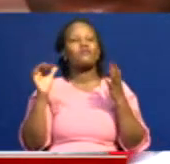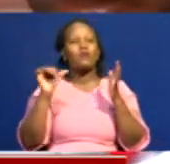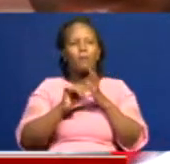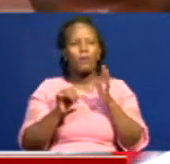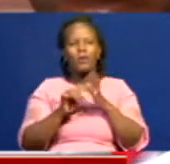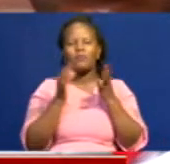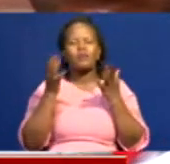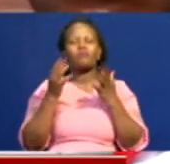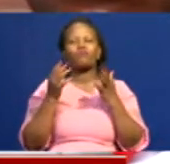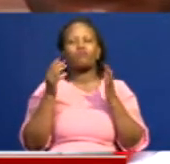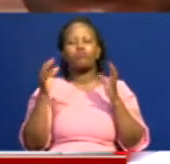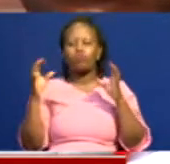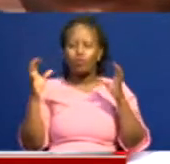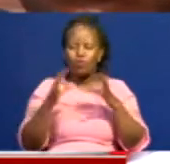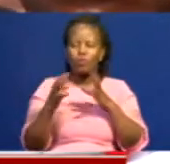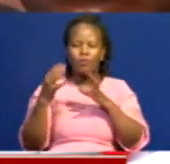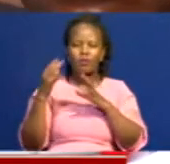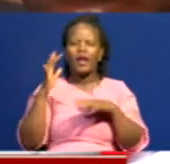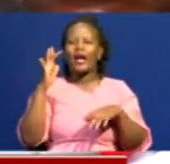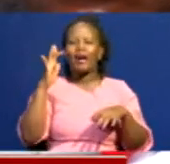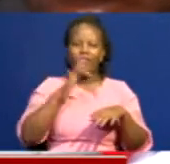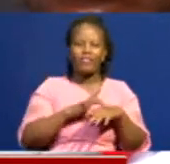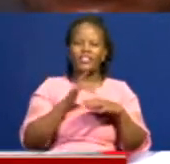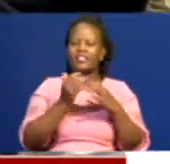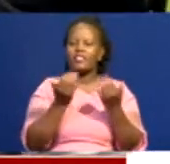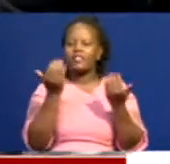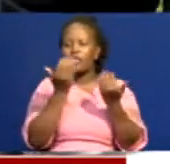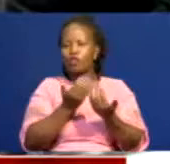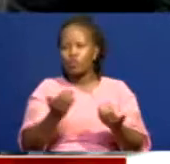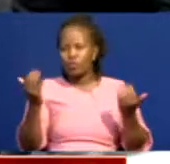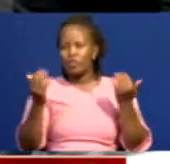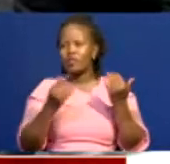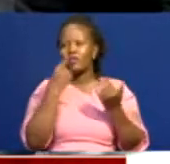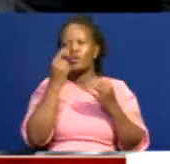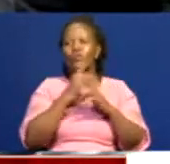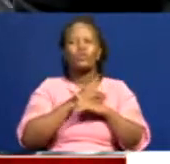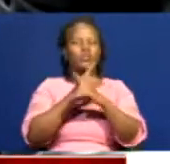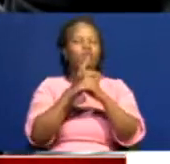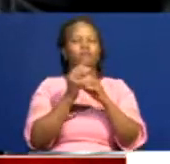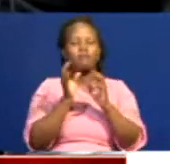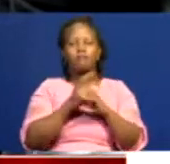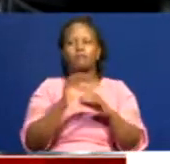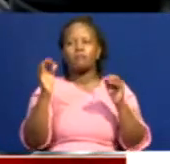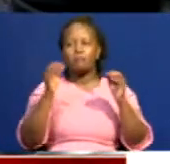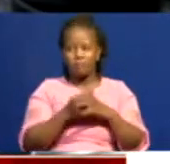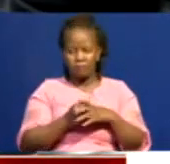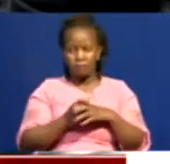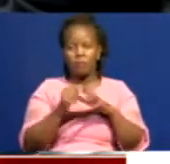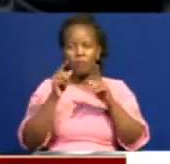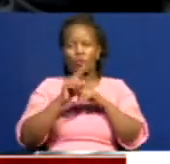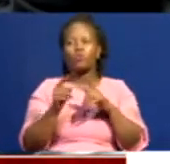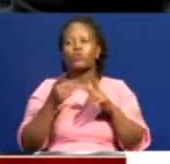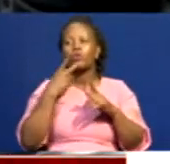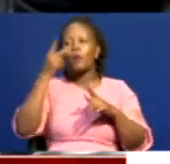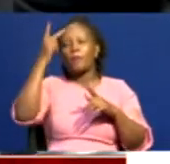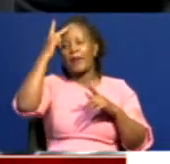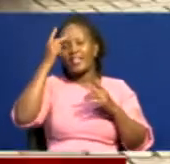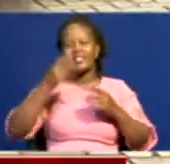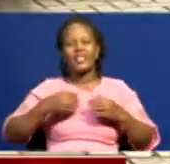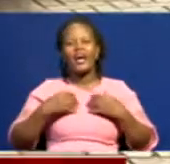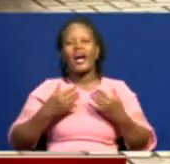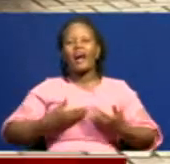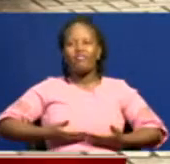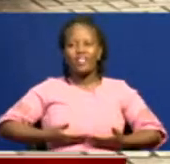children who are defenseless. Several parents and students have expressed dissatisfaction with the